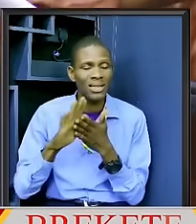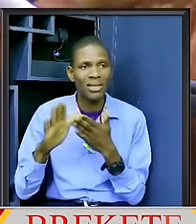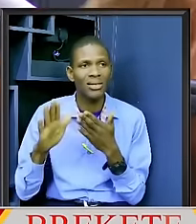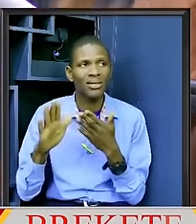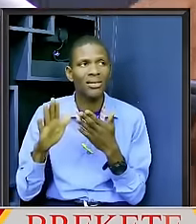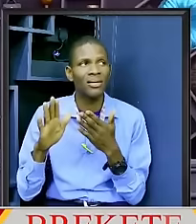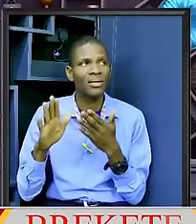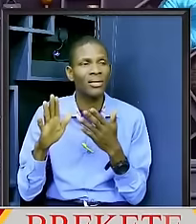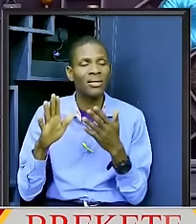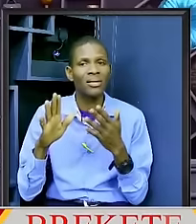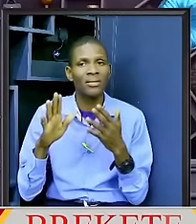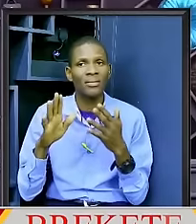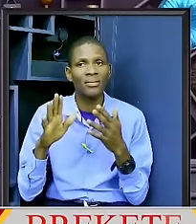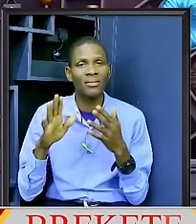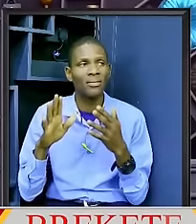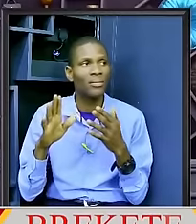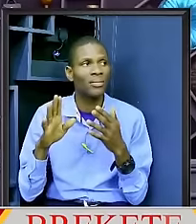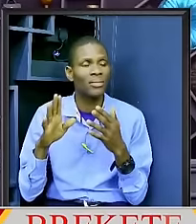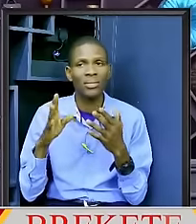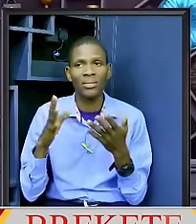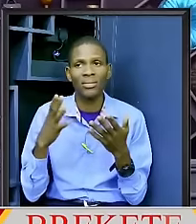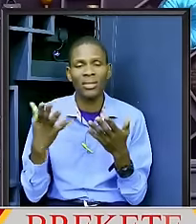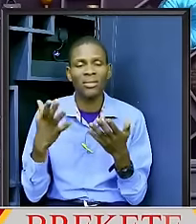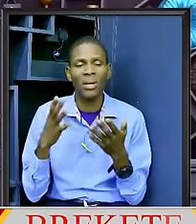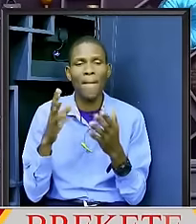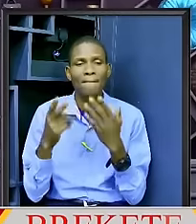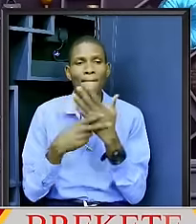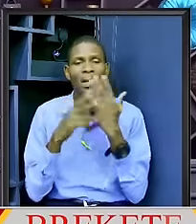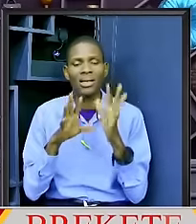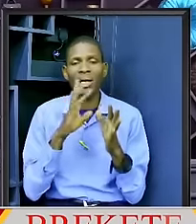talk, say then they okay. Bankers they do that thing.